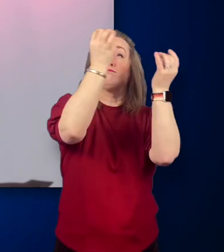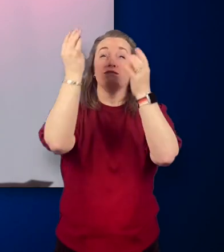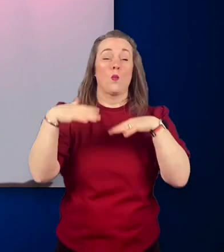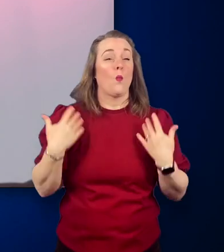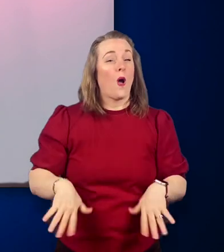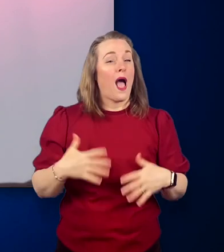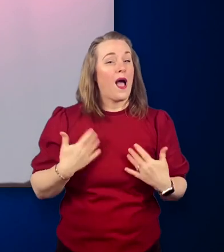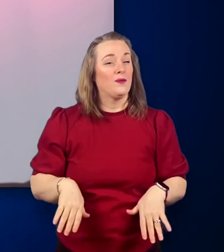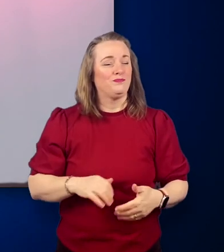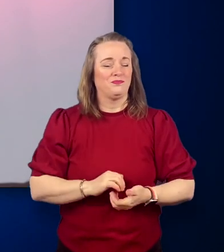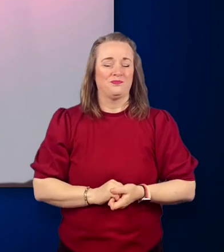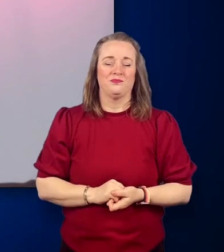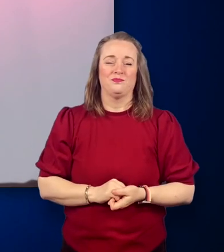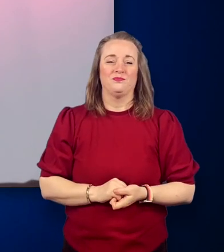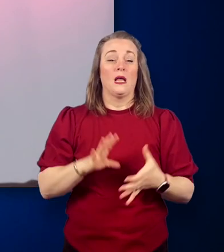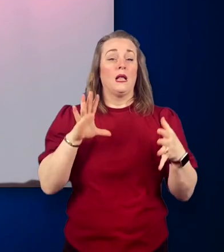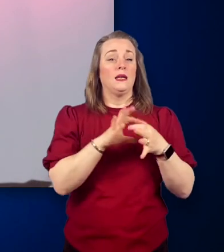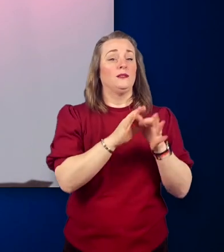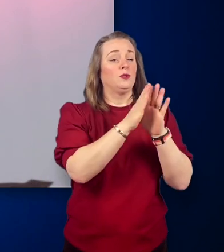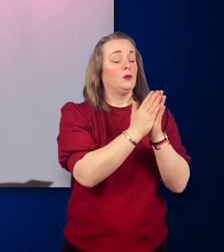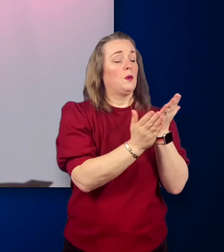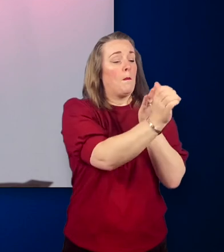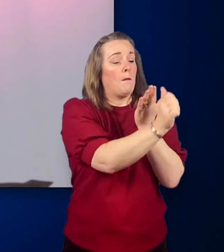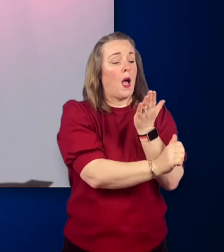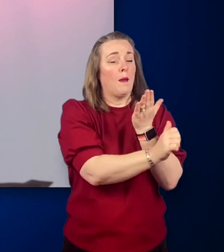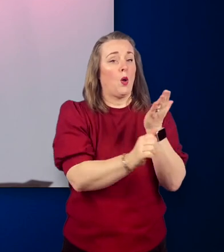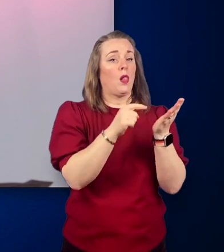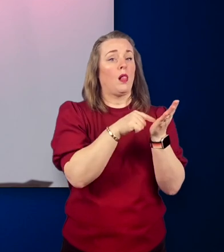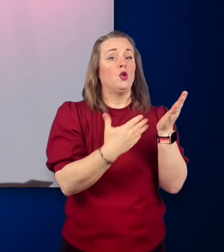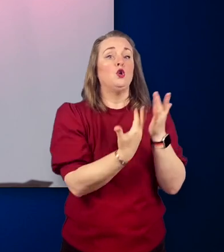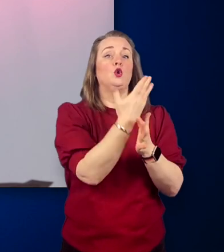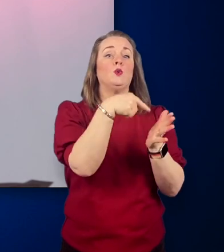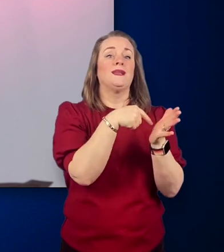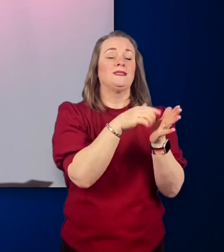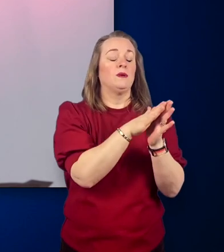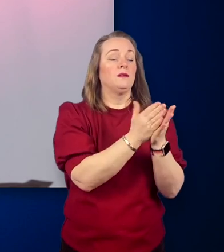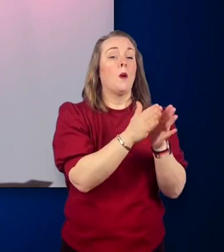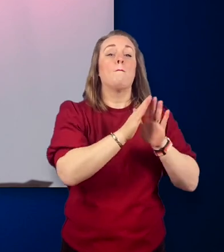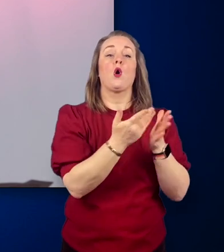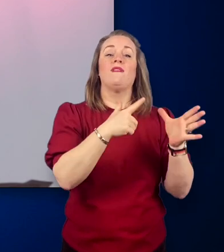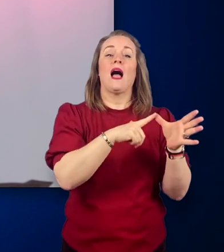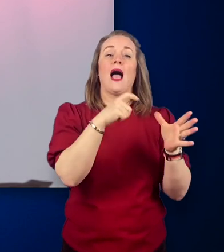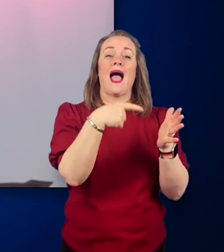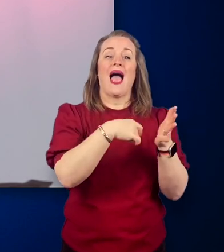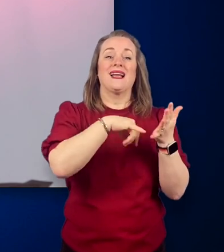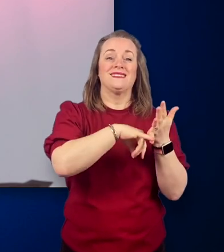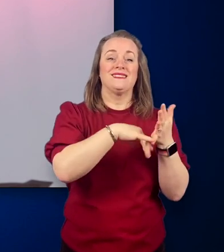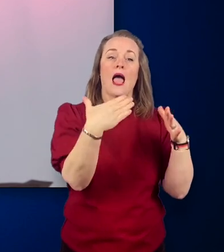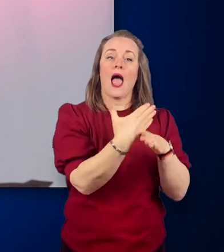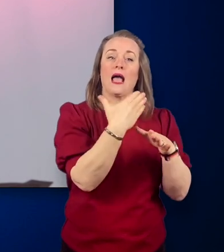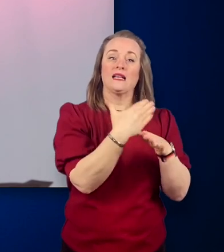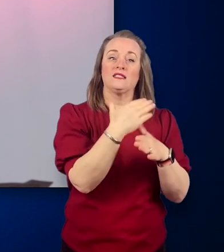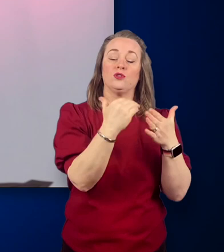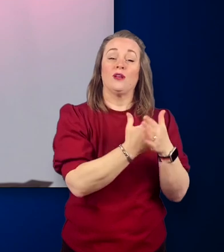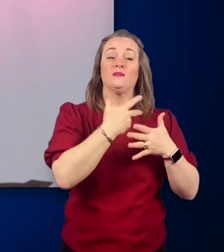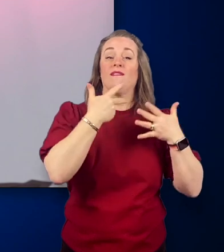8, where we actually look at the first Gentile, someone out of the Jewish tradition, out of the